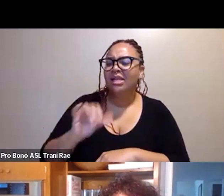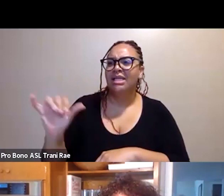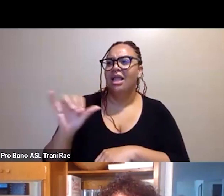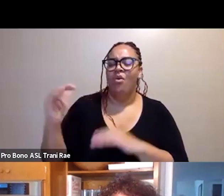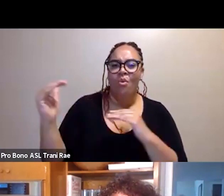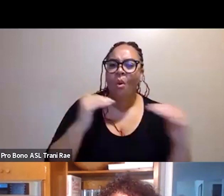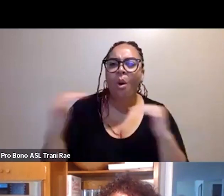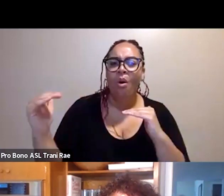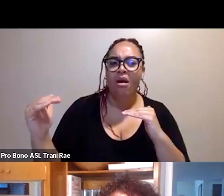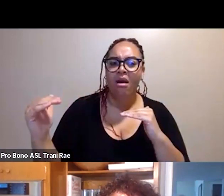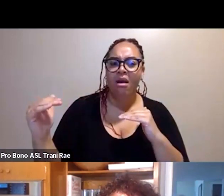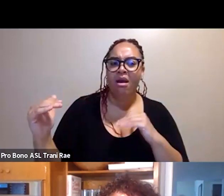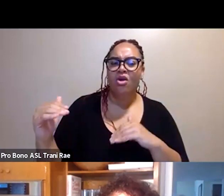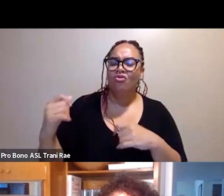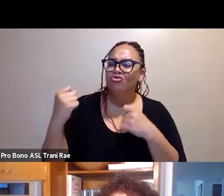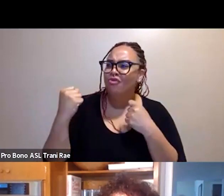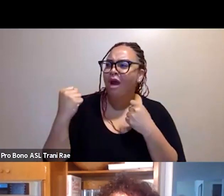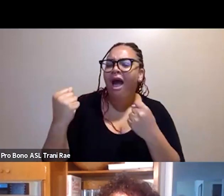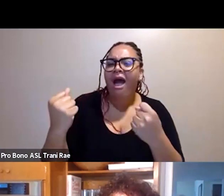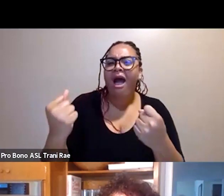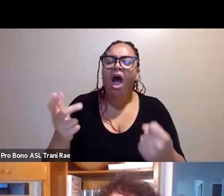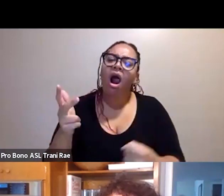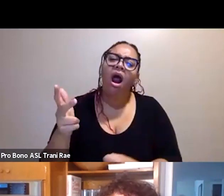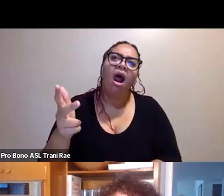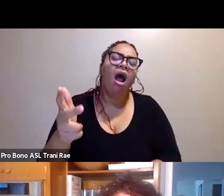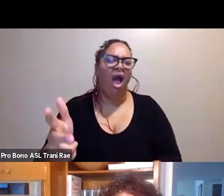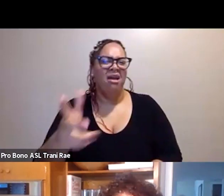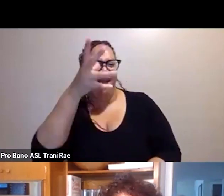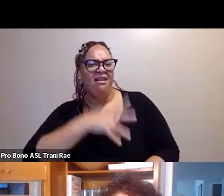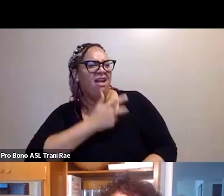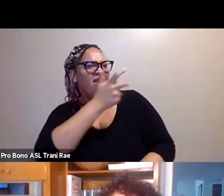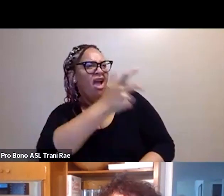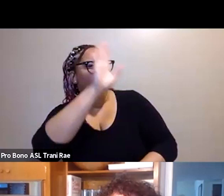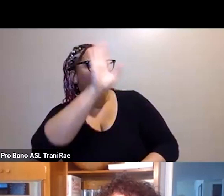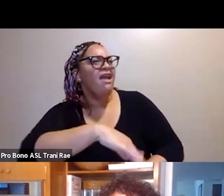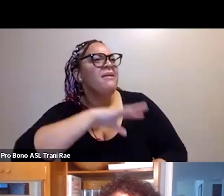Men in cars shouting, "Hey, Piggy, you're so fat."